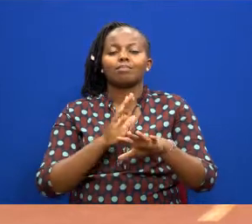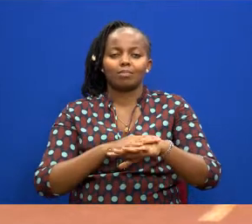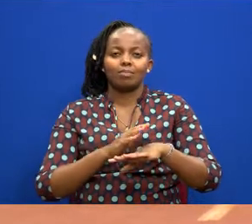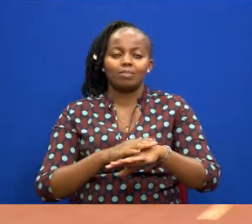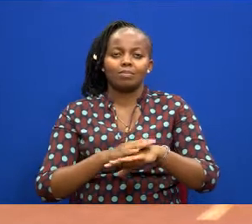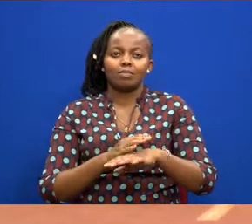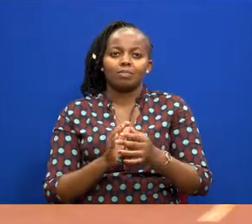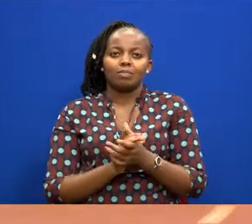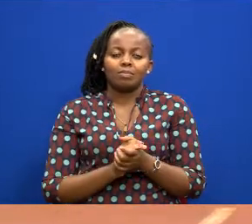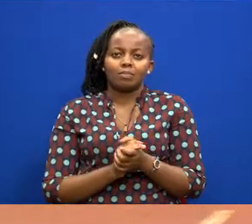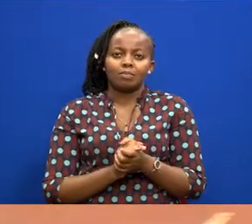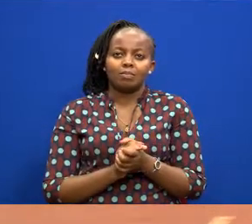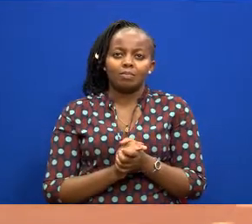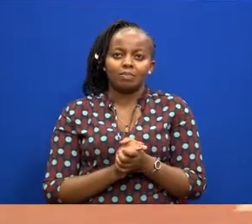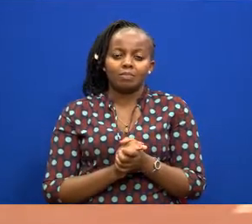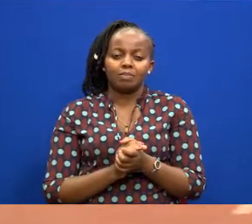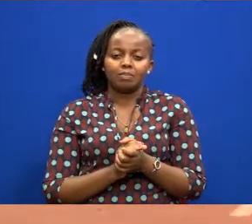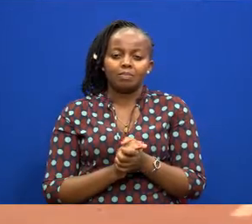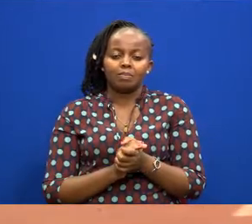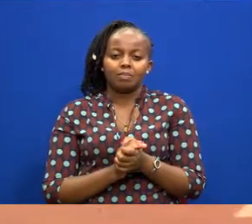Alright, good.